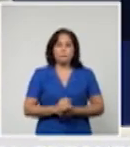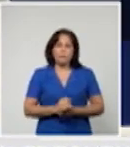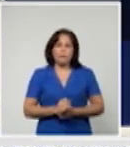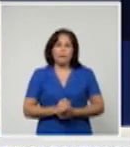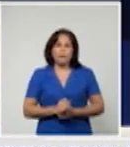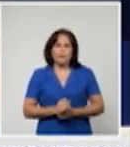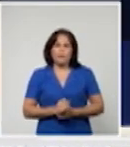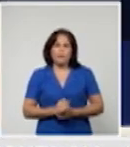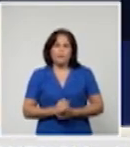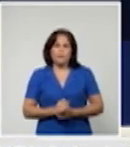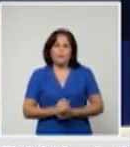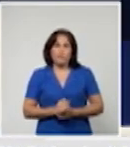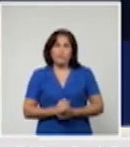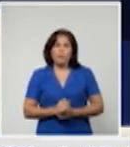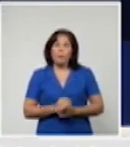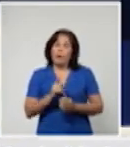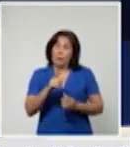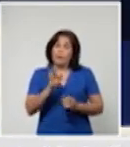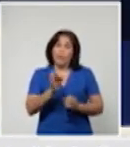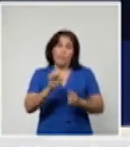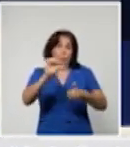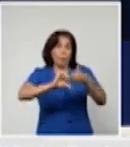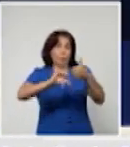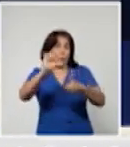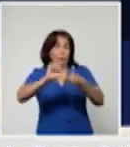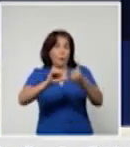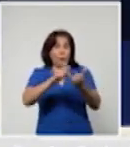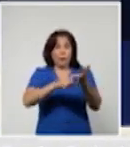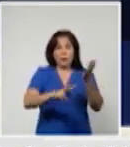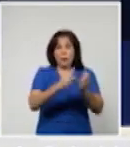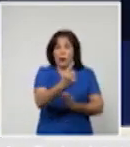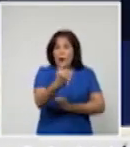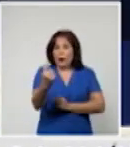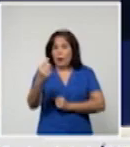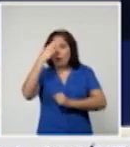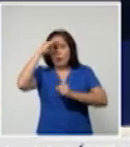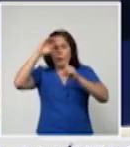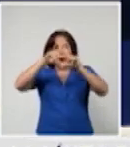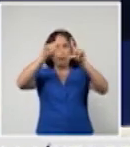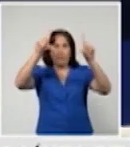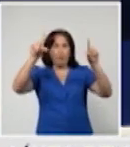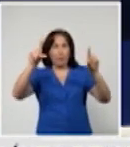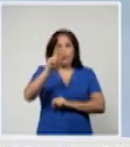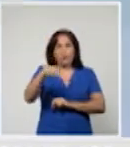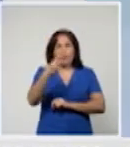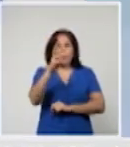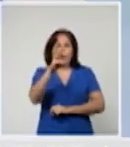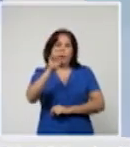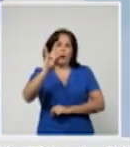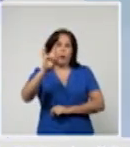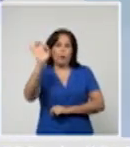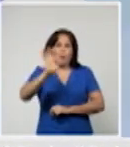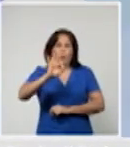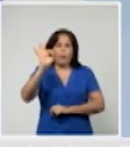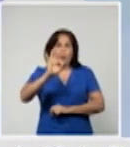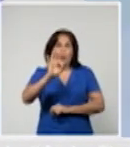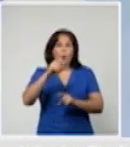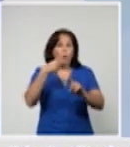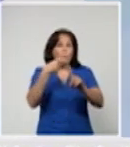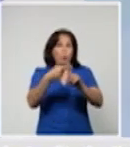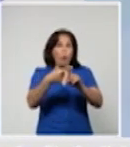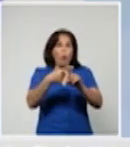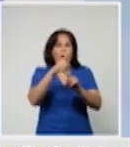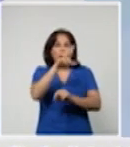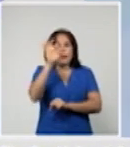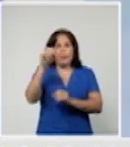imported cases which do not count toward Cuba's confirmed case rate, means that